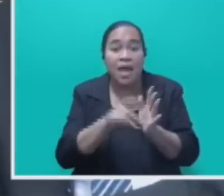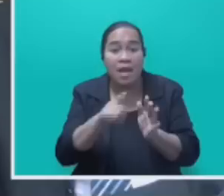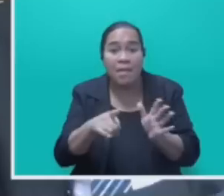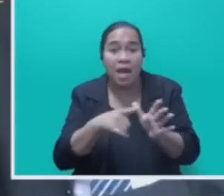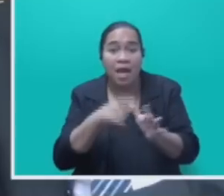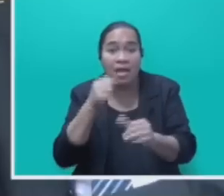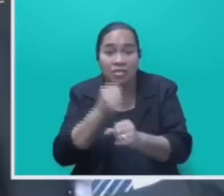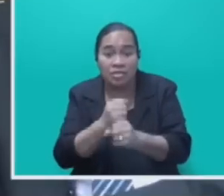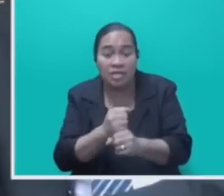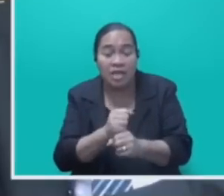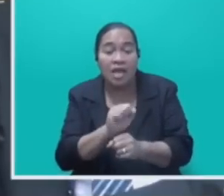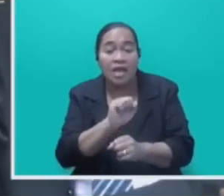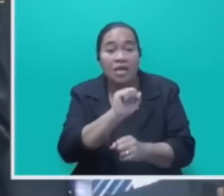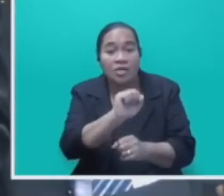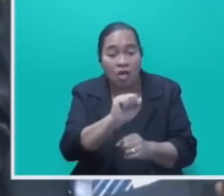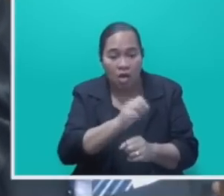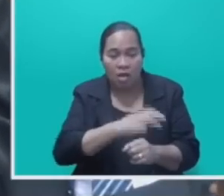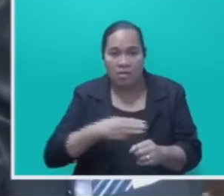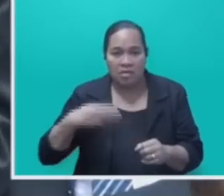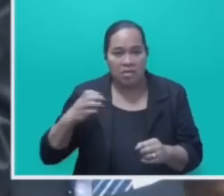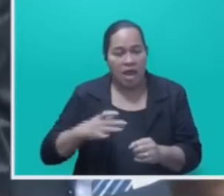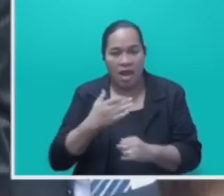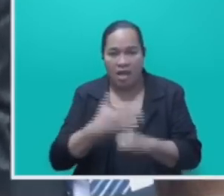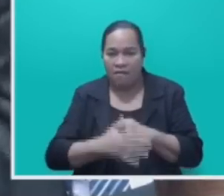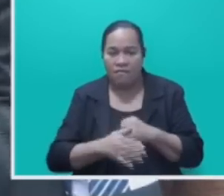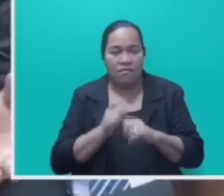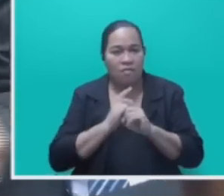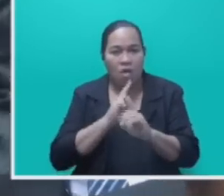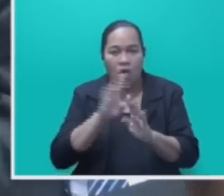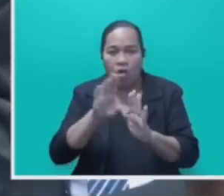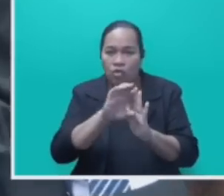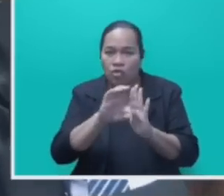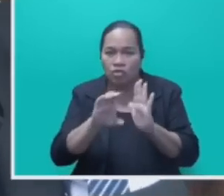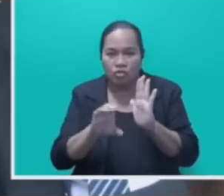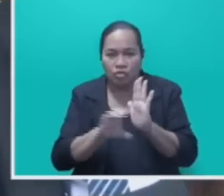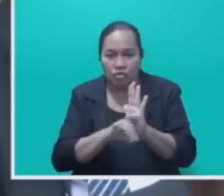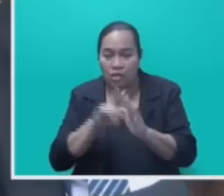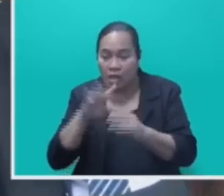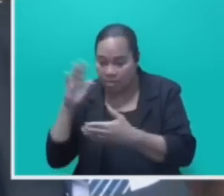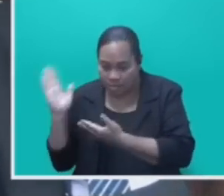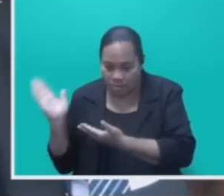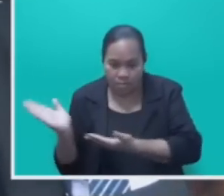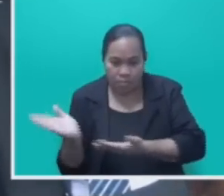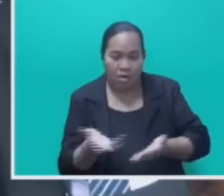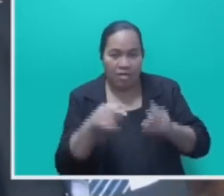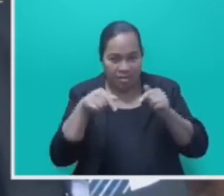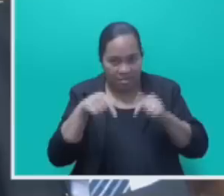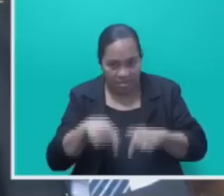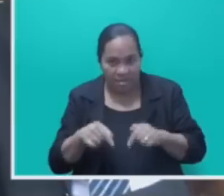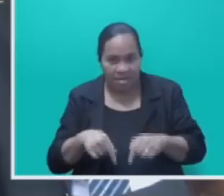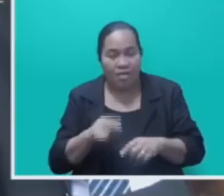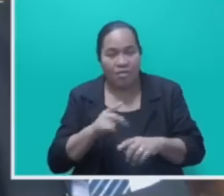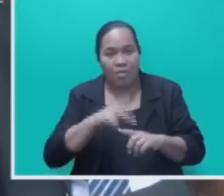and his ministers, which brought them to this Parliament, the Constitution, which brought them to this Parliament in the first place.